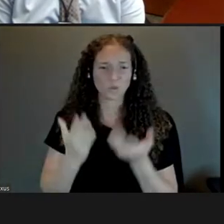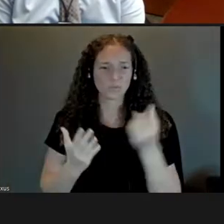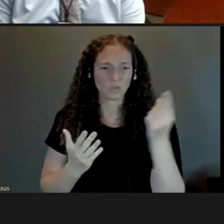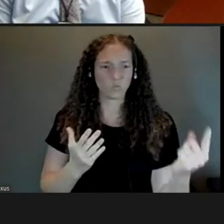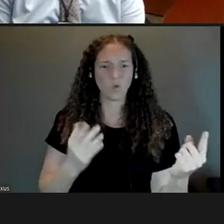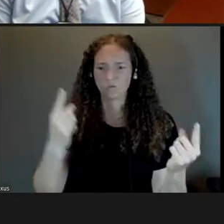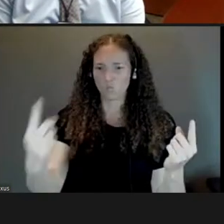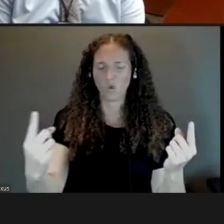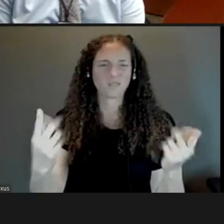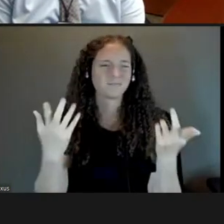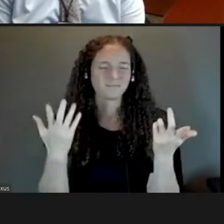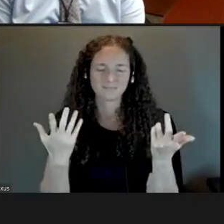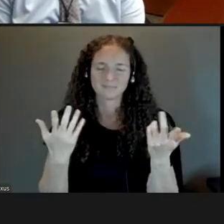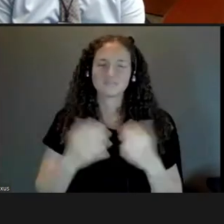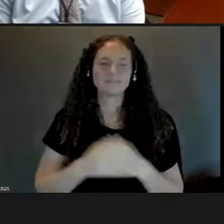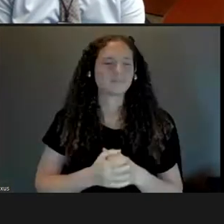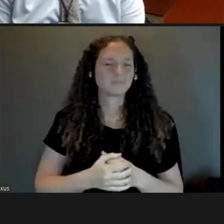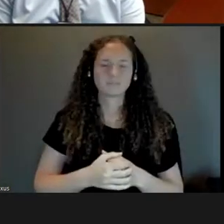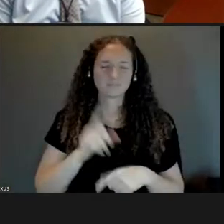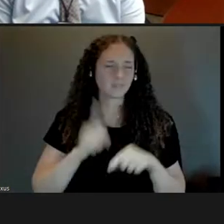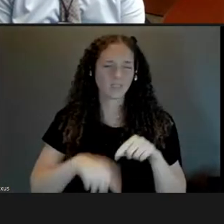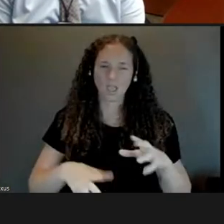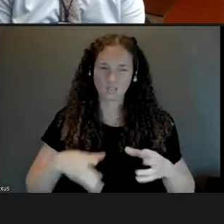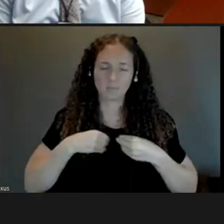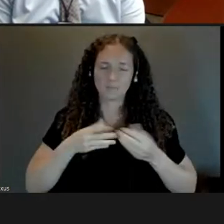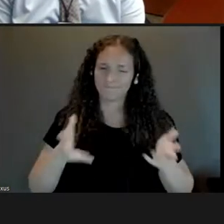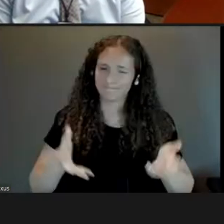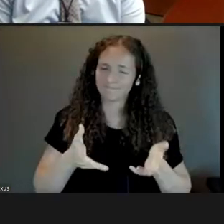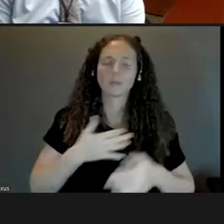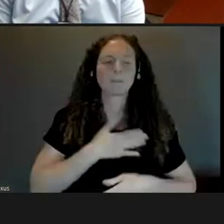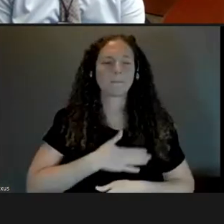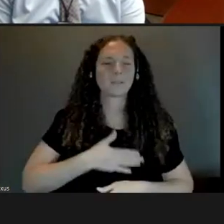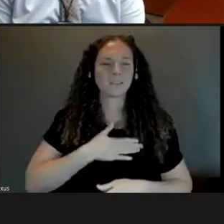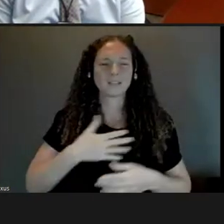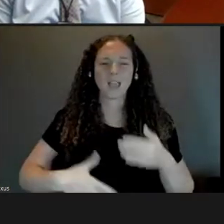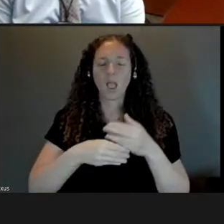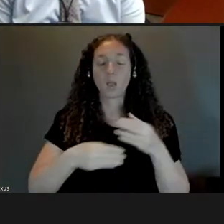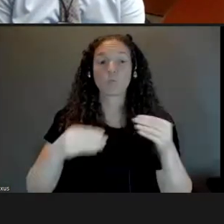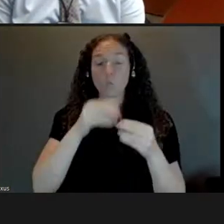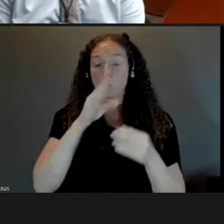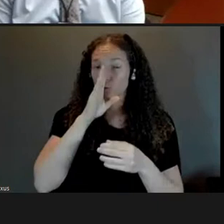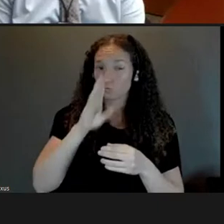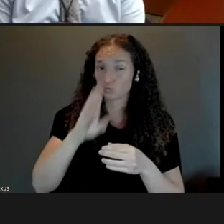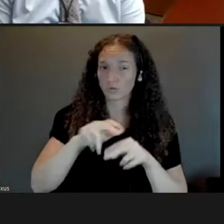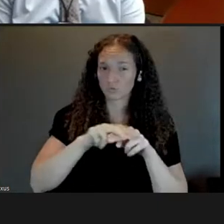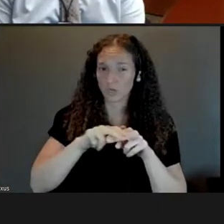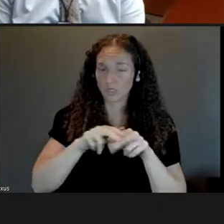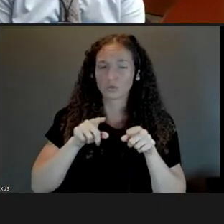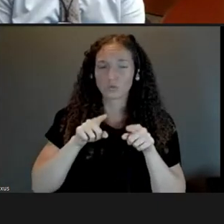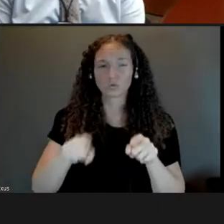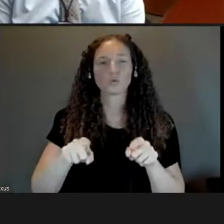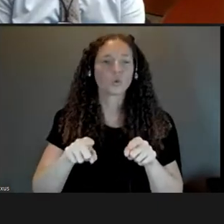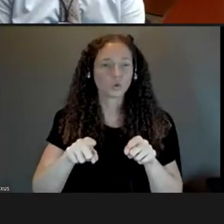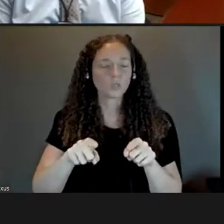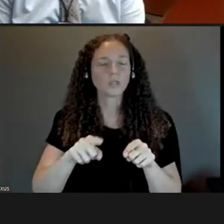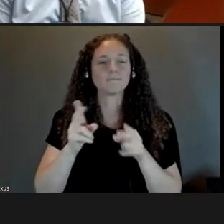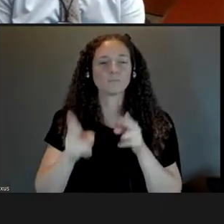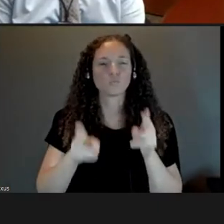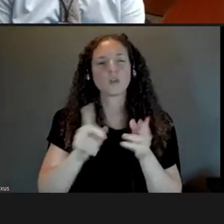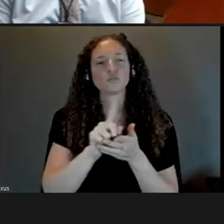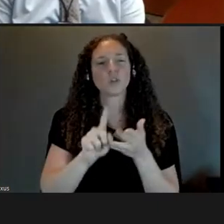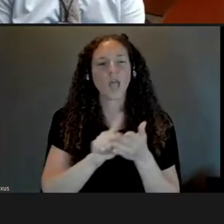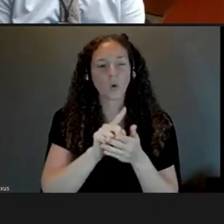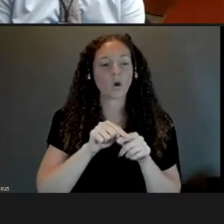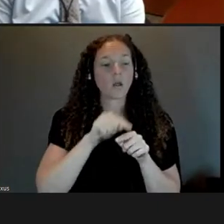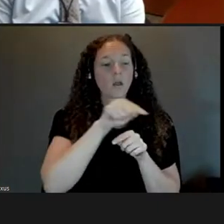This is unacceptable. I implore you to please add more direct trains in the peak rush hour to the city and as well on